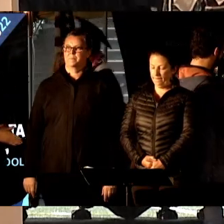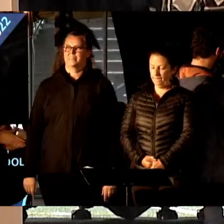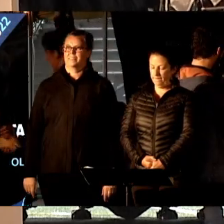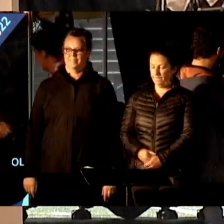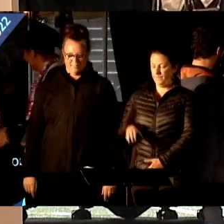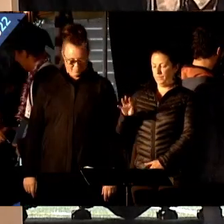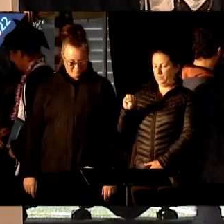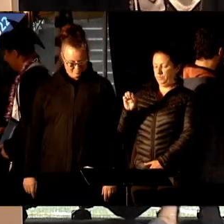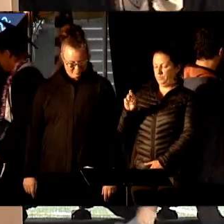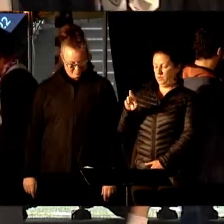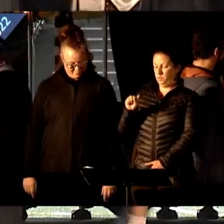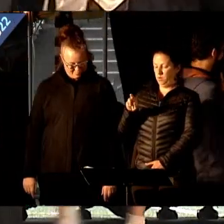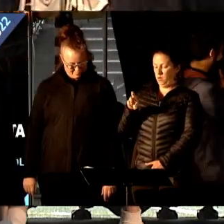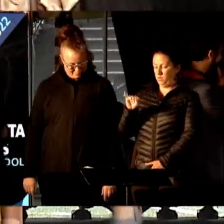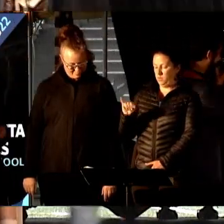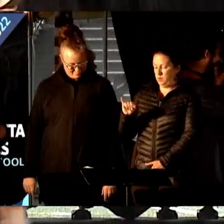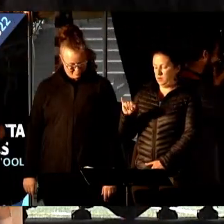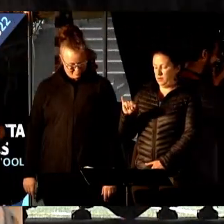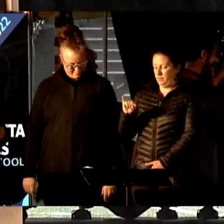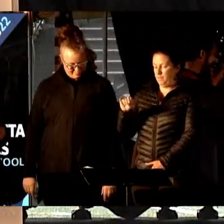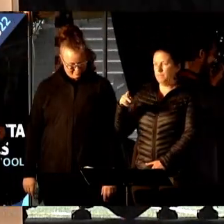Merari Zavala Prado.